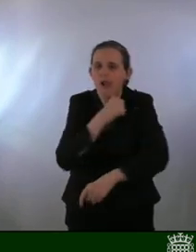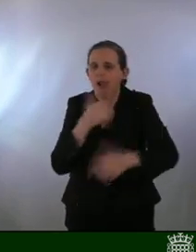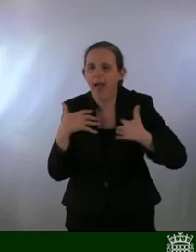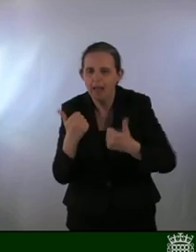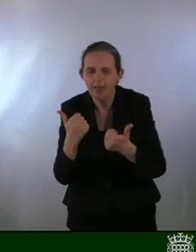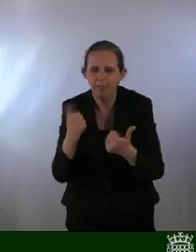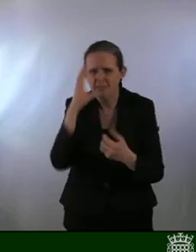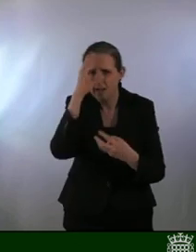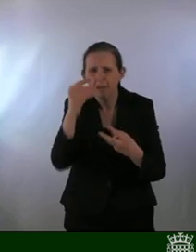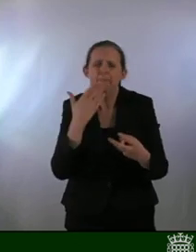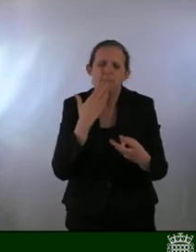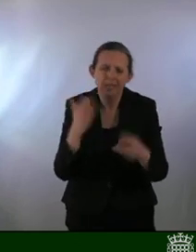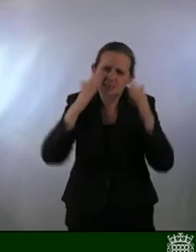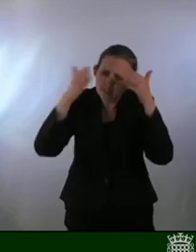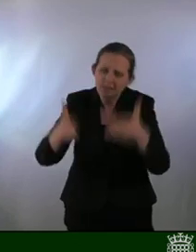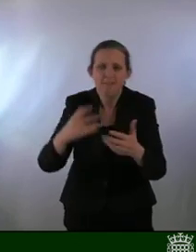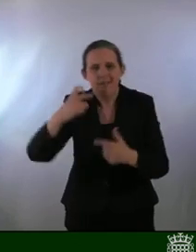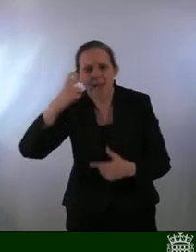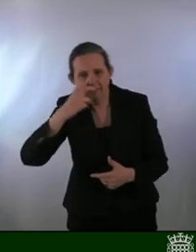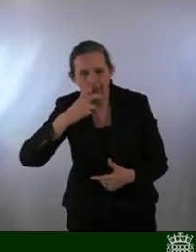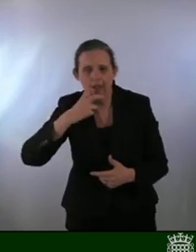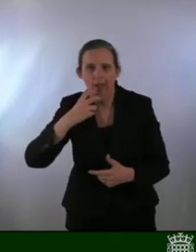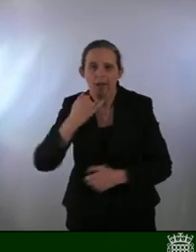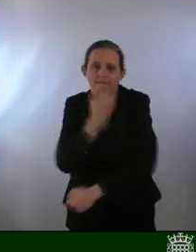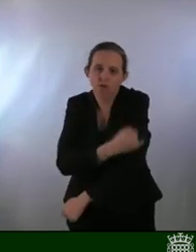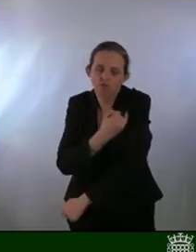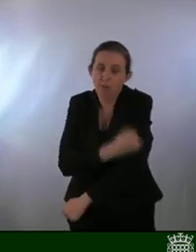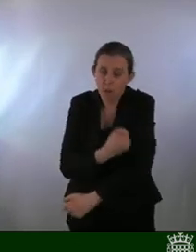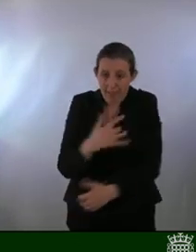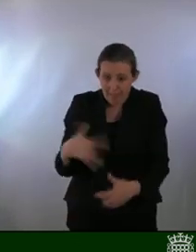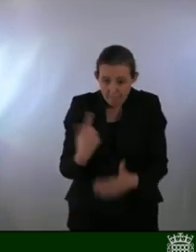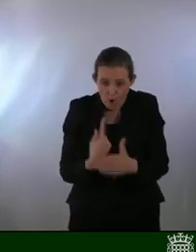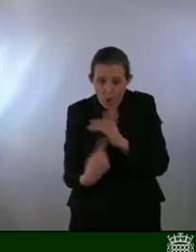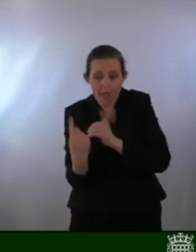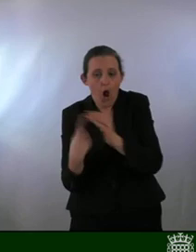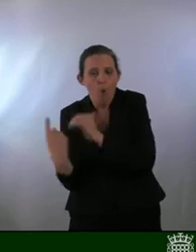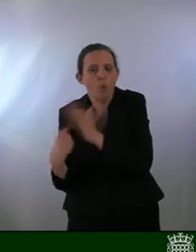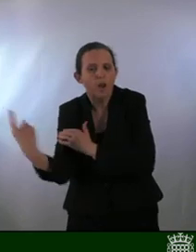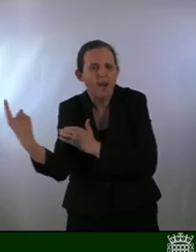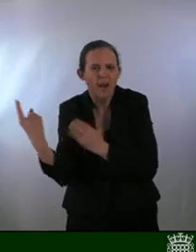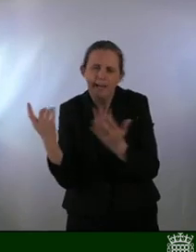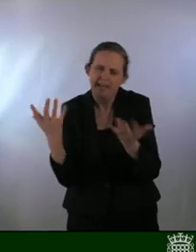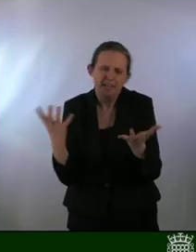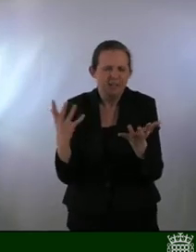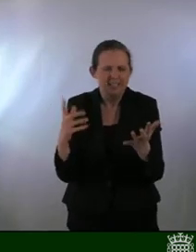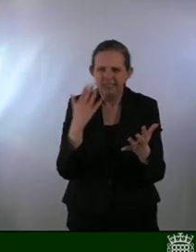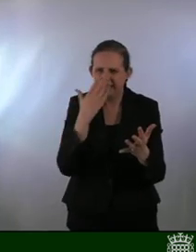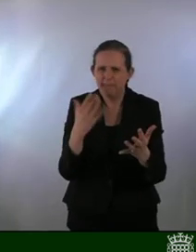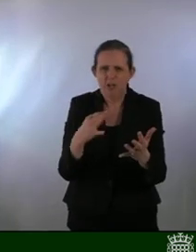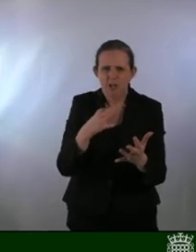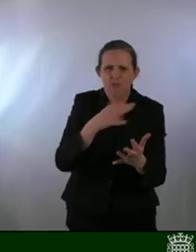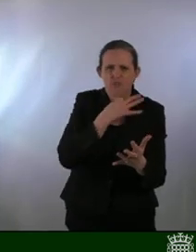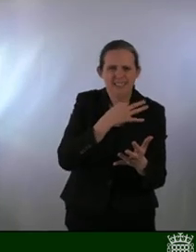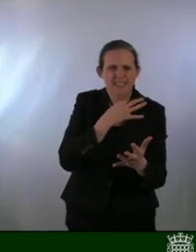on the elderly and the vulnerable who are living alone? Because there is a risk in this sort of scenario that they